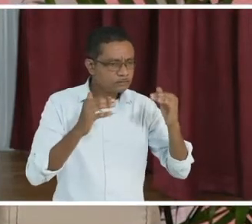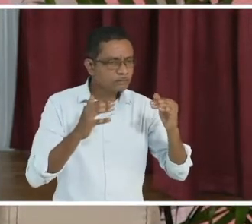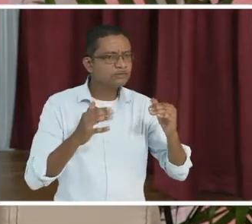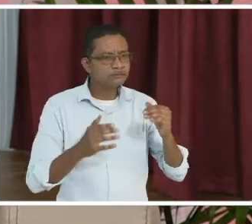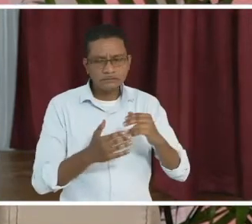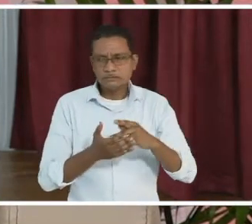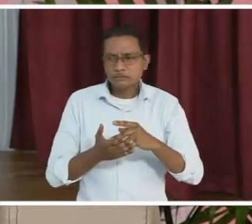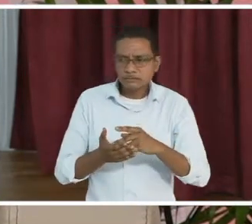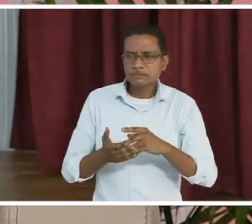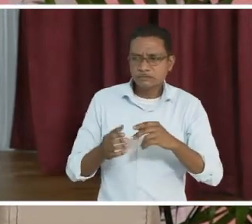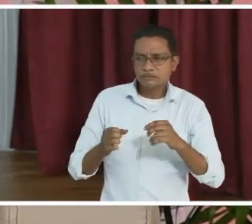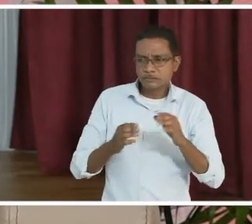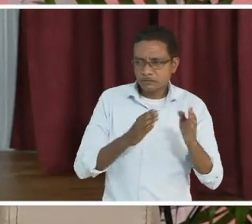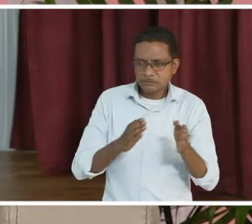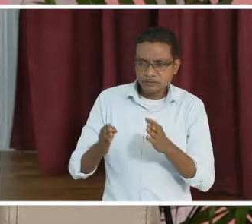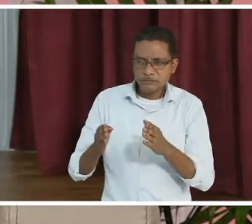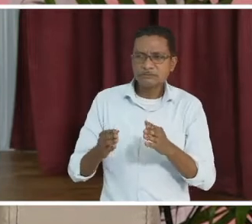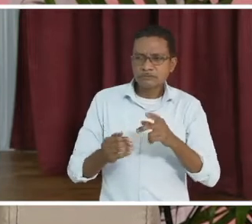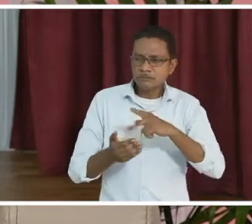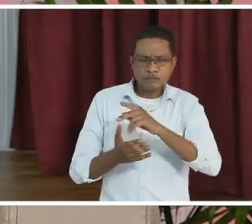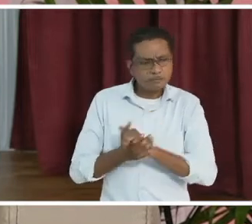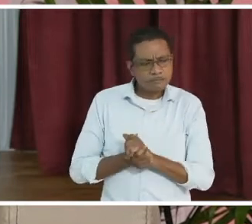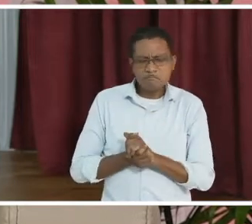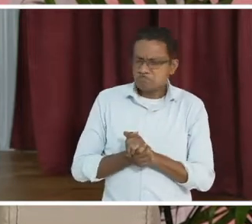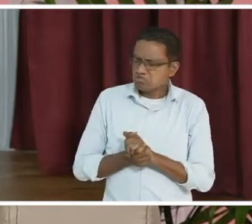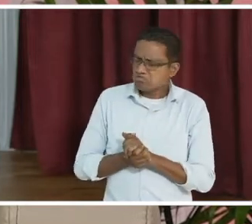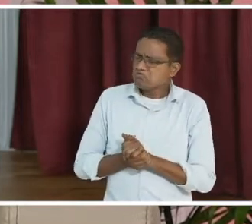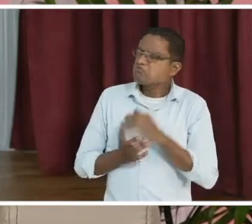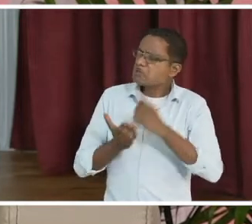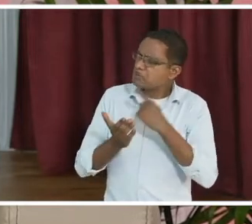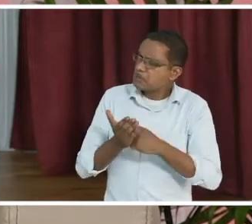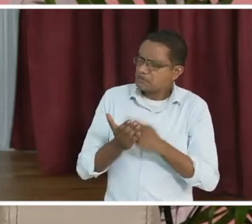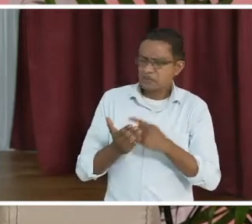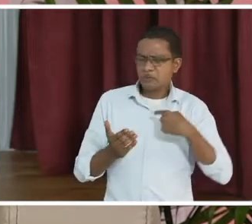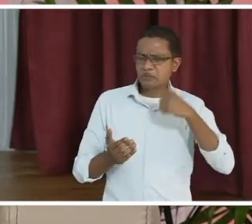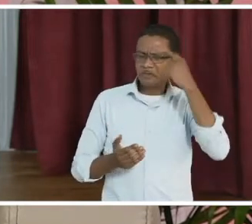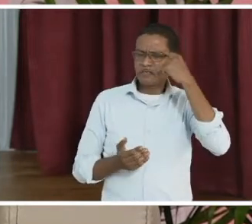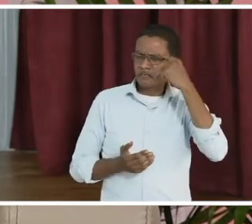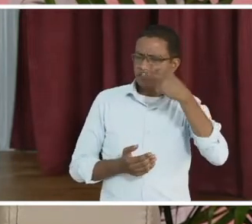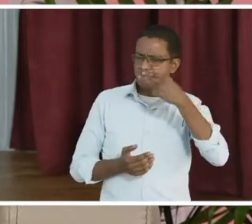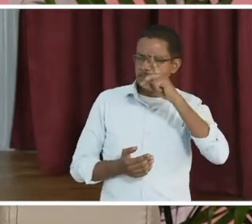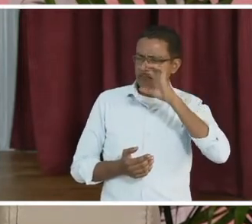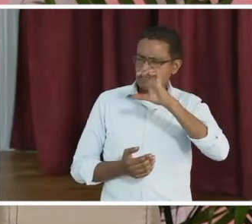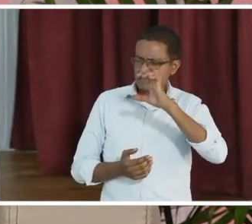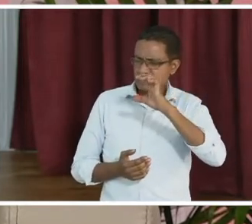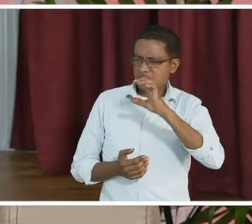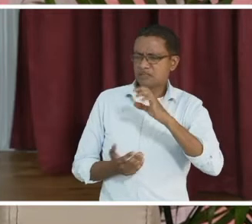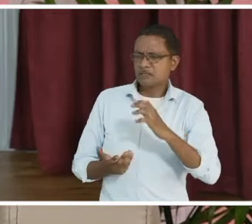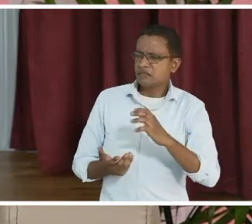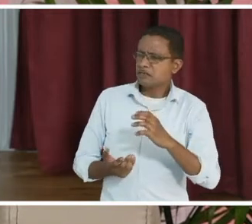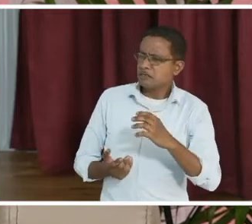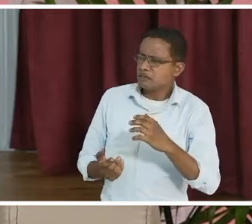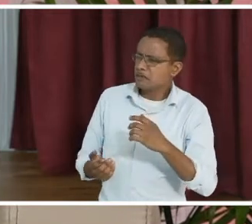that that exists, because people oftentimes only think of the HEC, as I say, to go and say, I need a house, and expect keys in hand. So that's good to